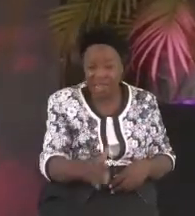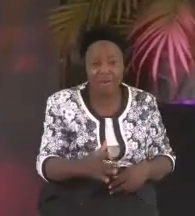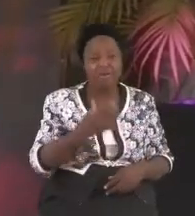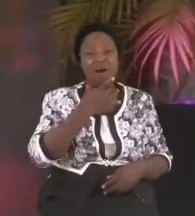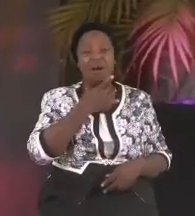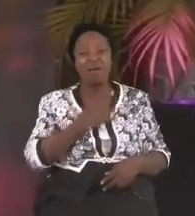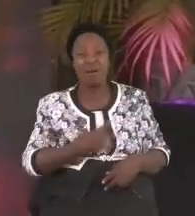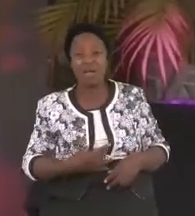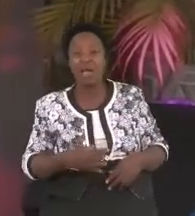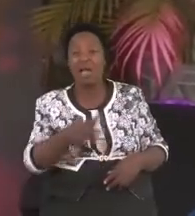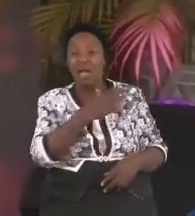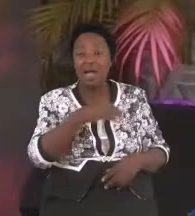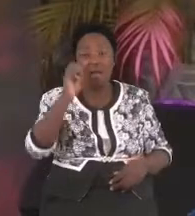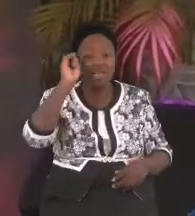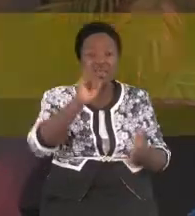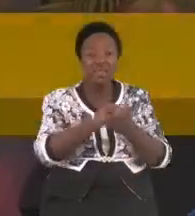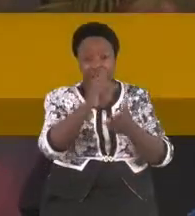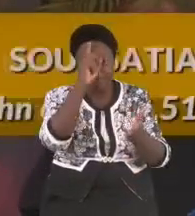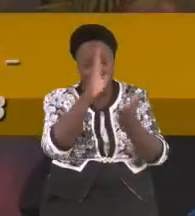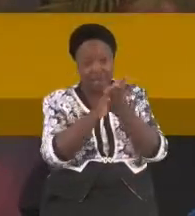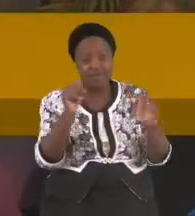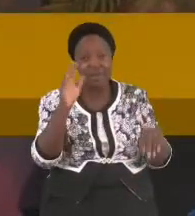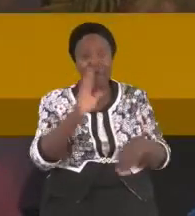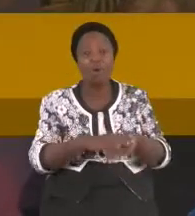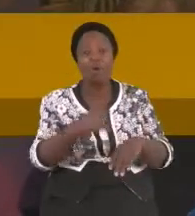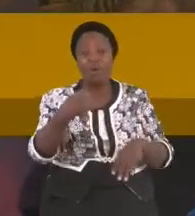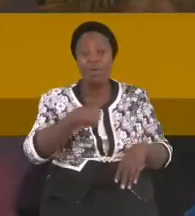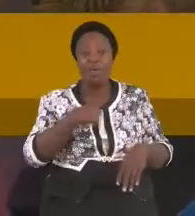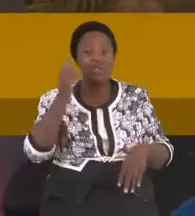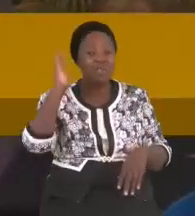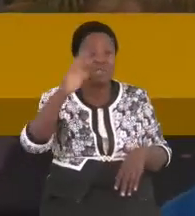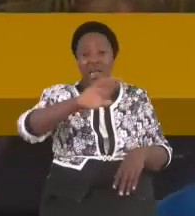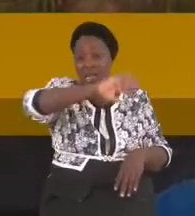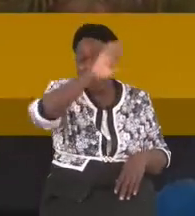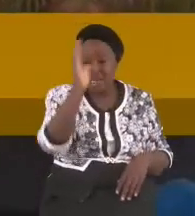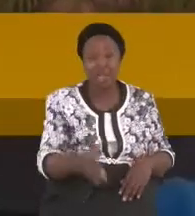that believeth on me shall never thirst. And he says in